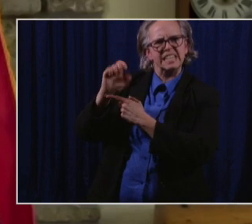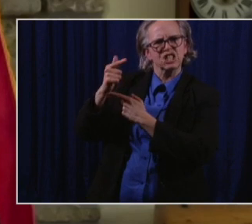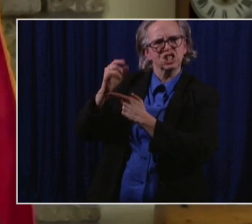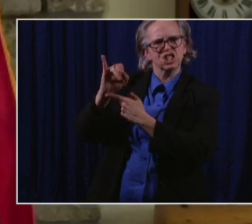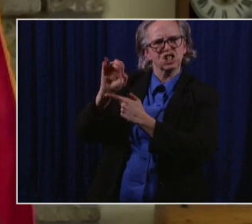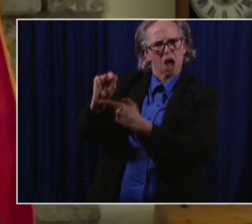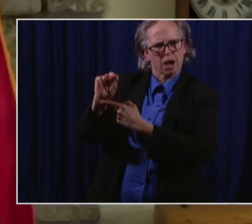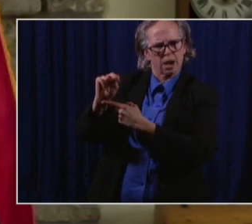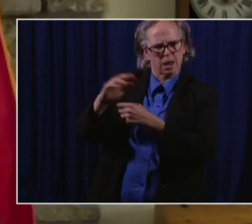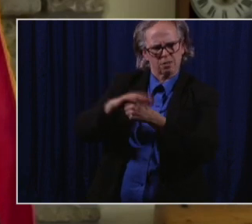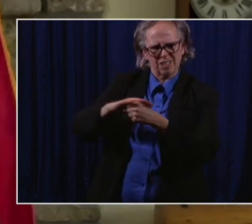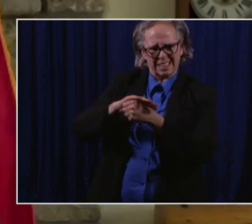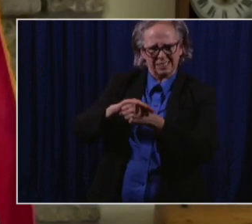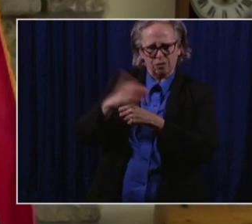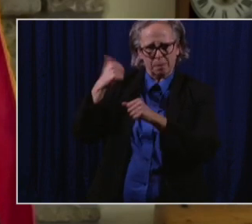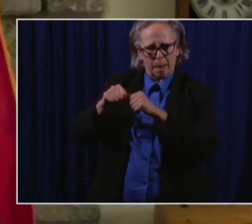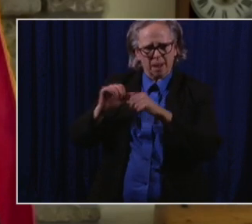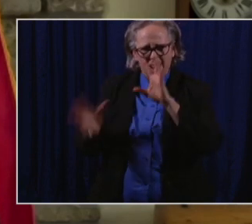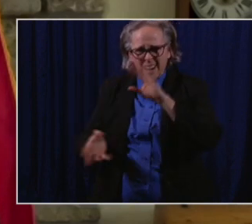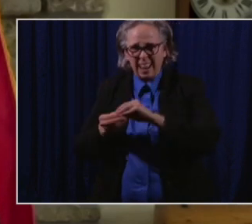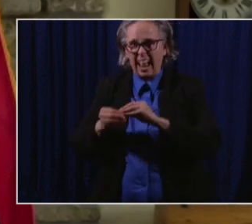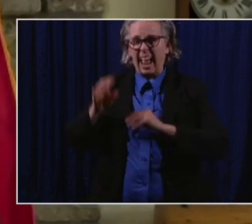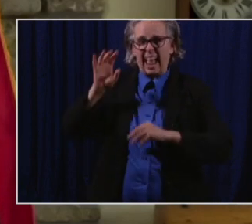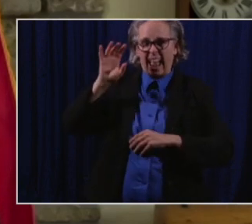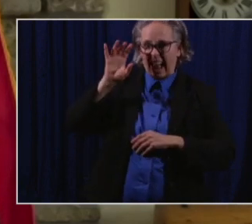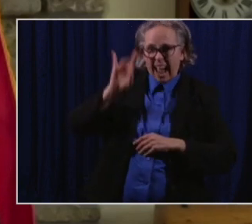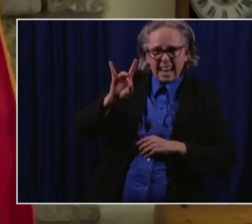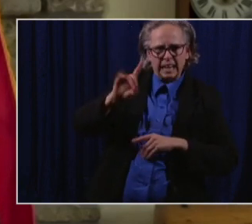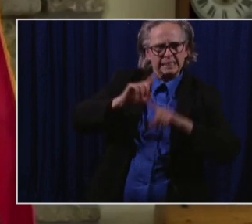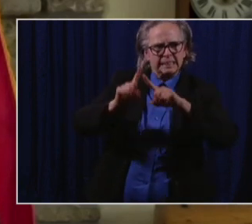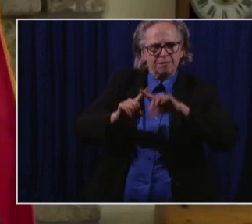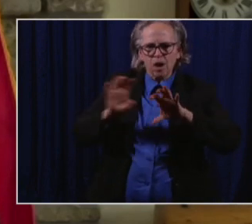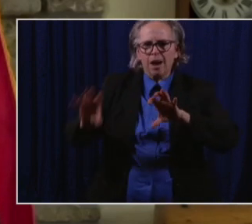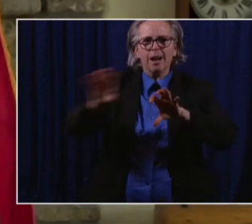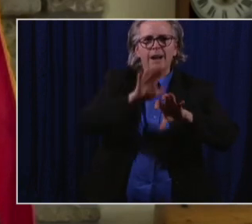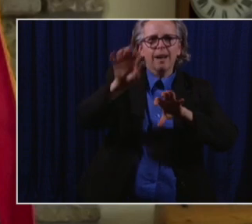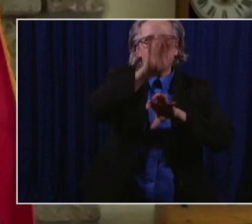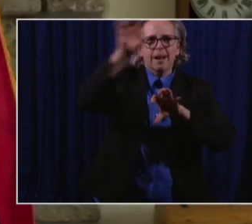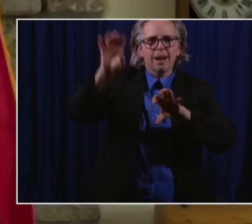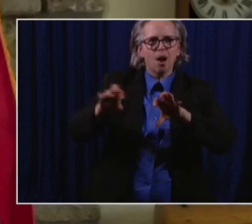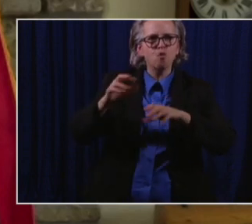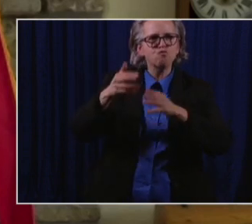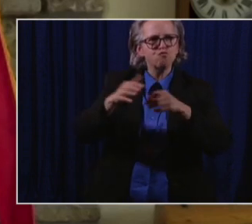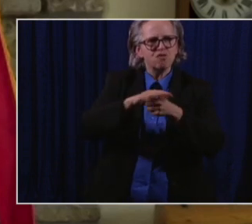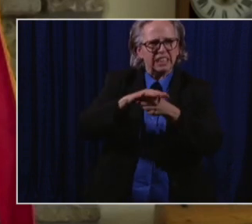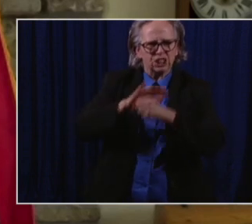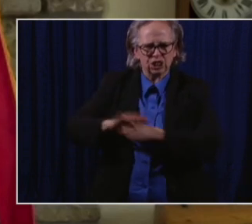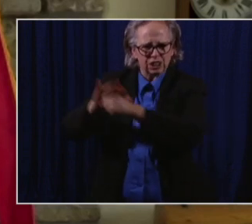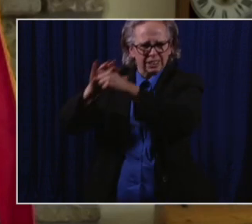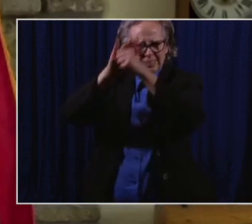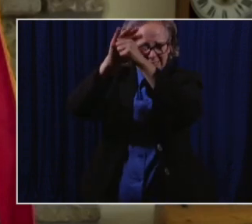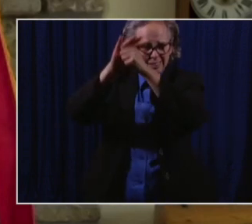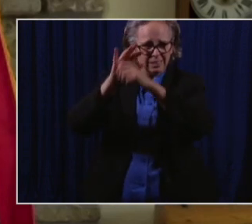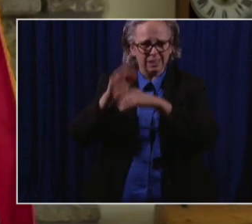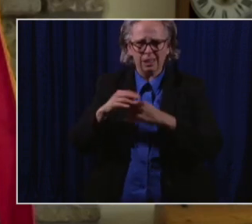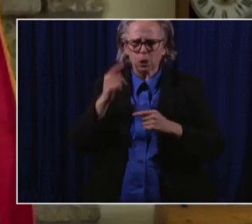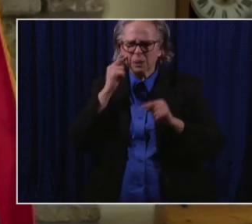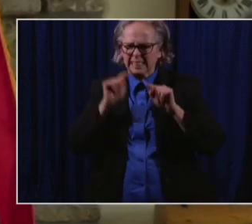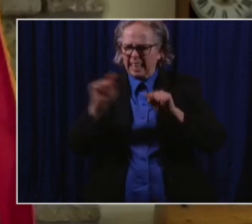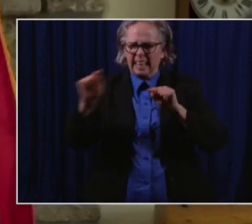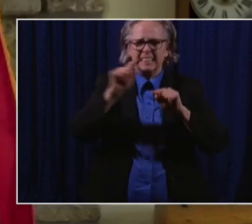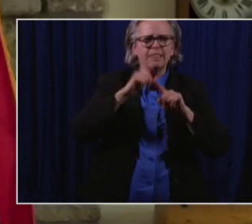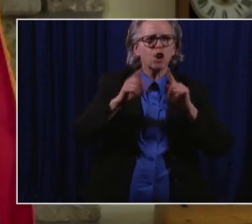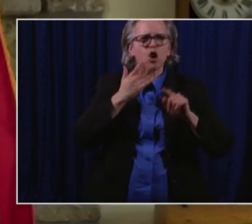the regions. You'll be able to pull this down, and you can just kind of make your own conclusions here. But